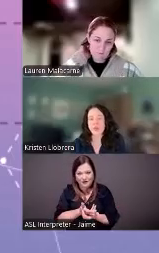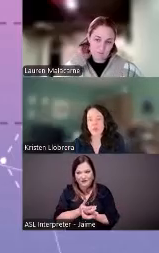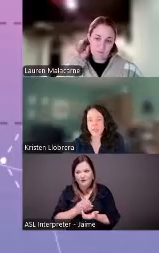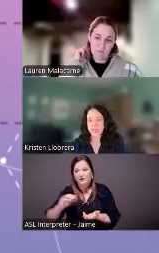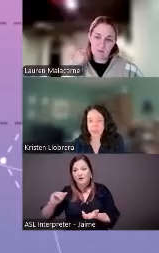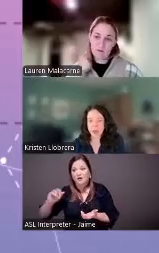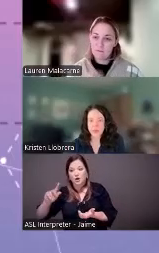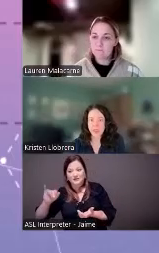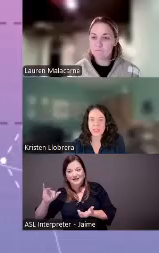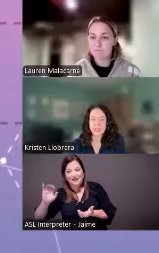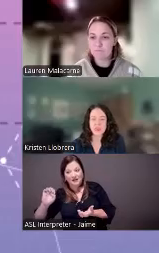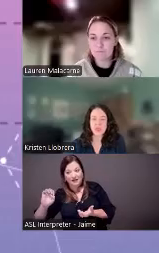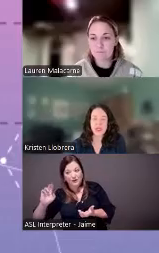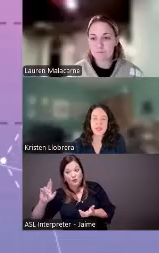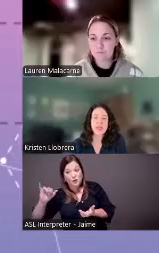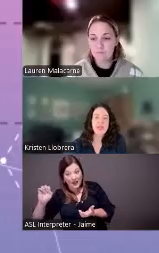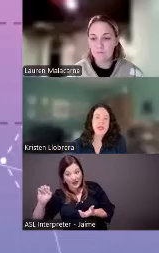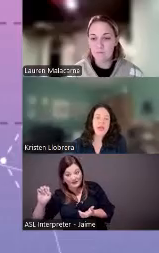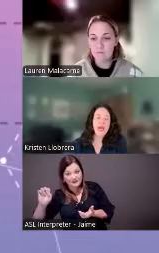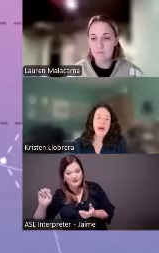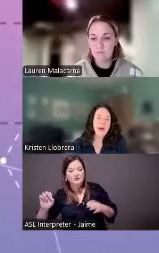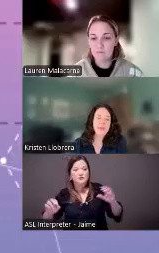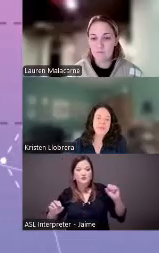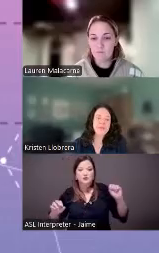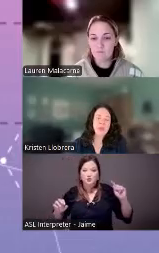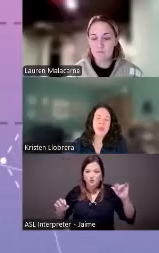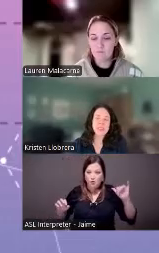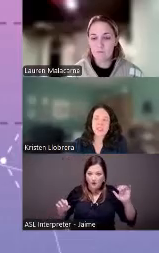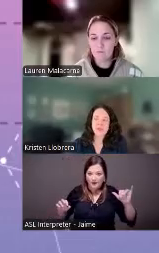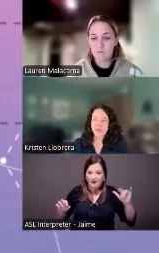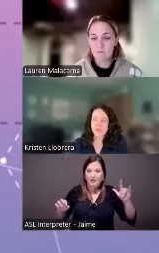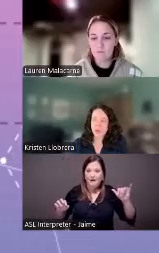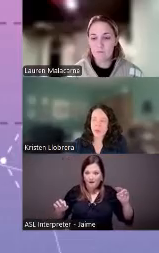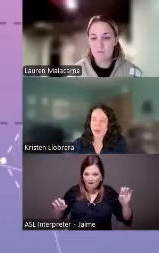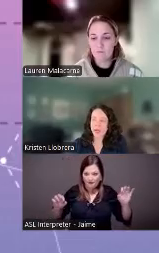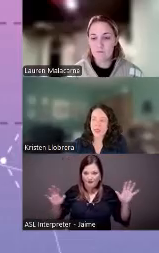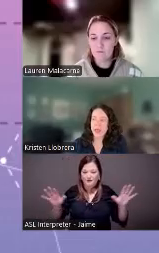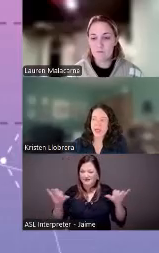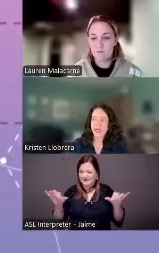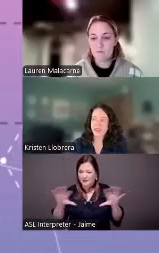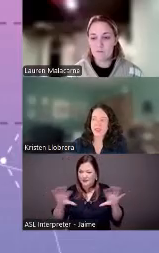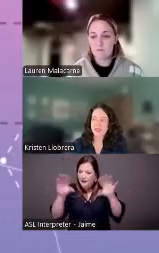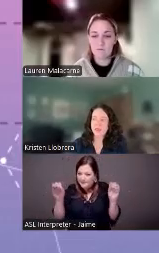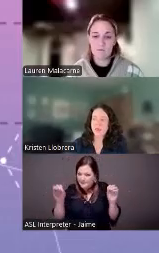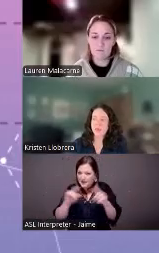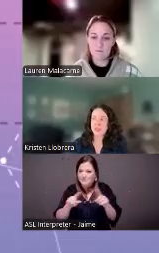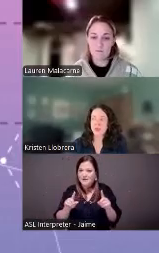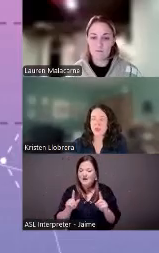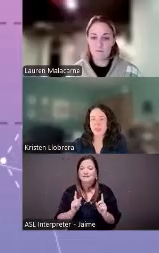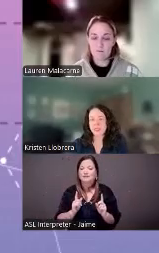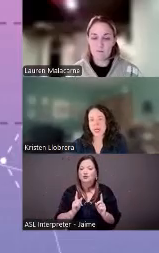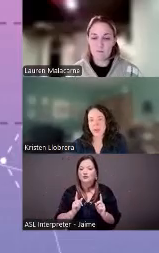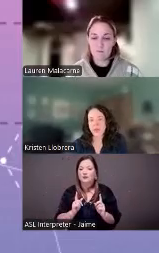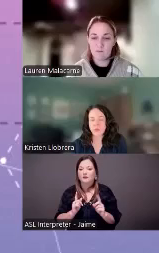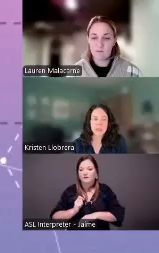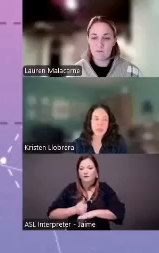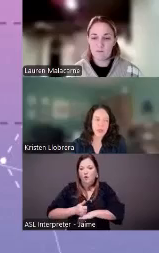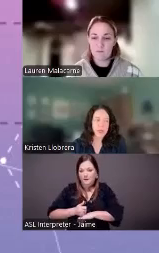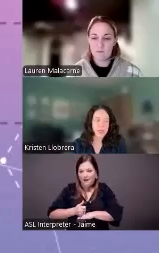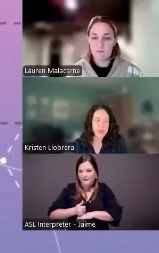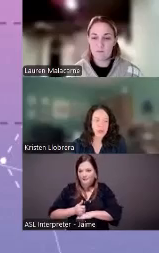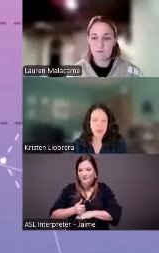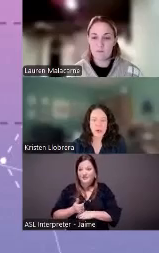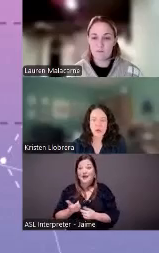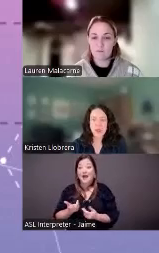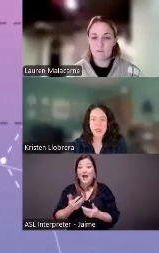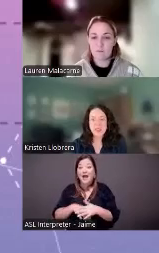which is made by the same company, a Storyline, but it's a different format. And by doing this hybrid, and we'll talk about